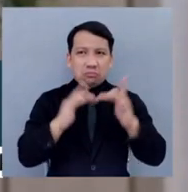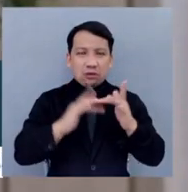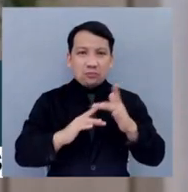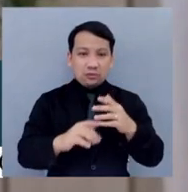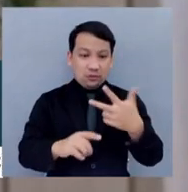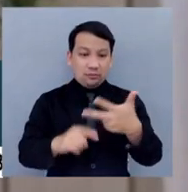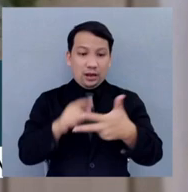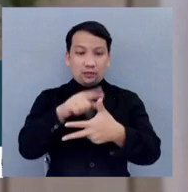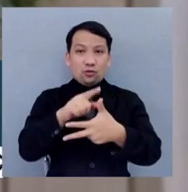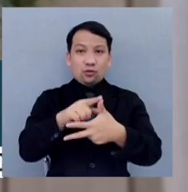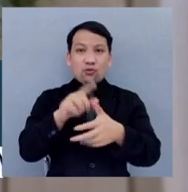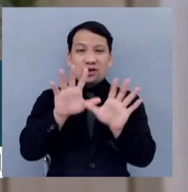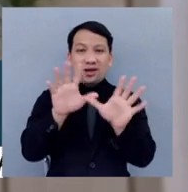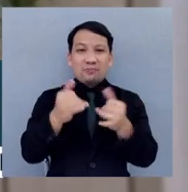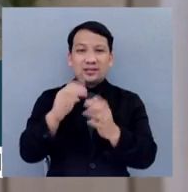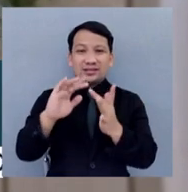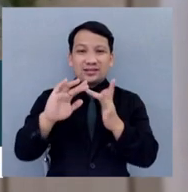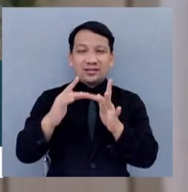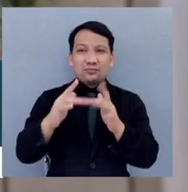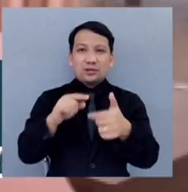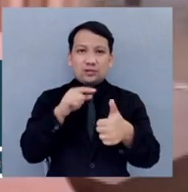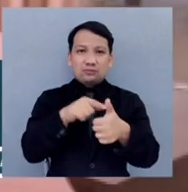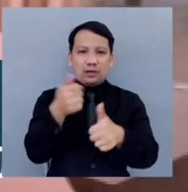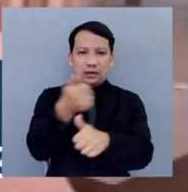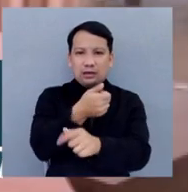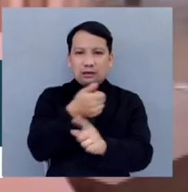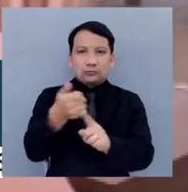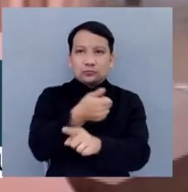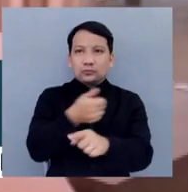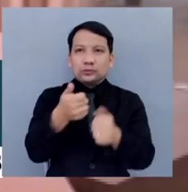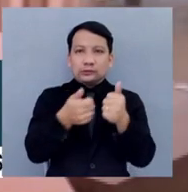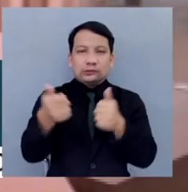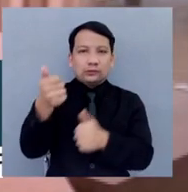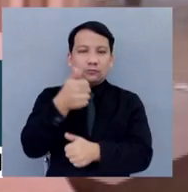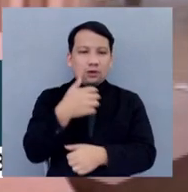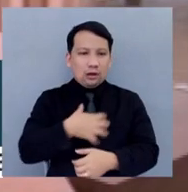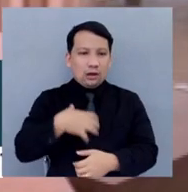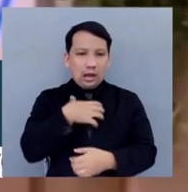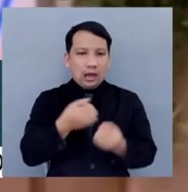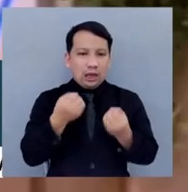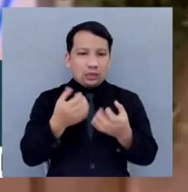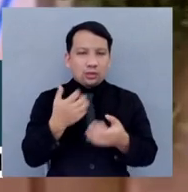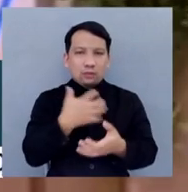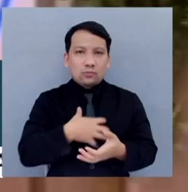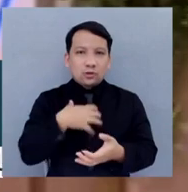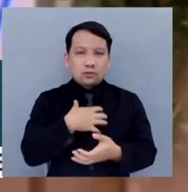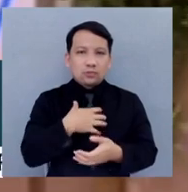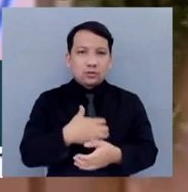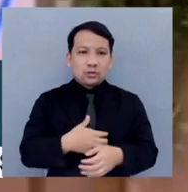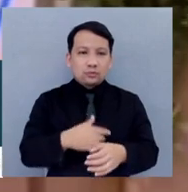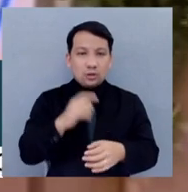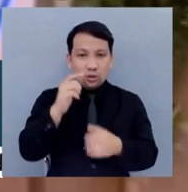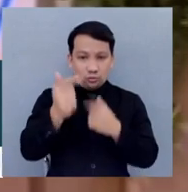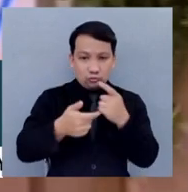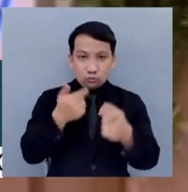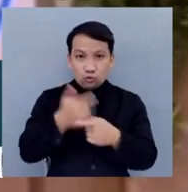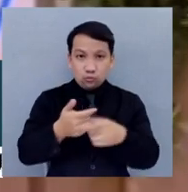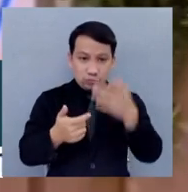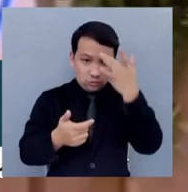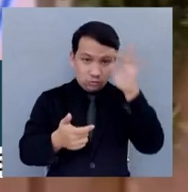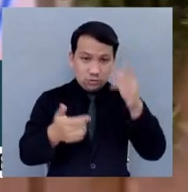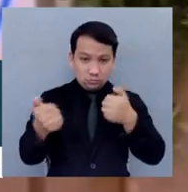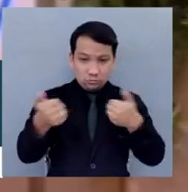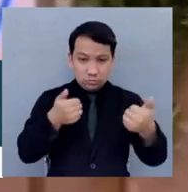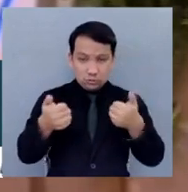telco player earlier filed abuse of dominant position complaints against Globe and Smart with the Philippine Competition Commission